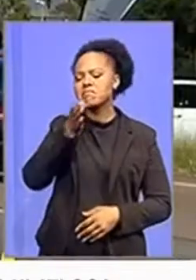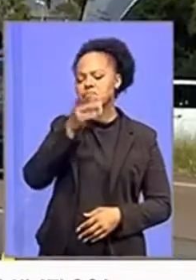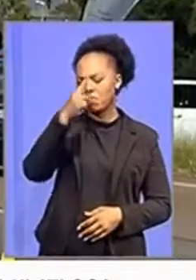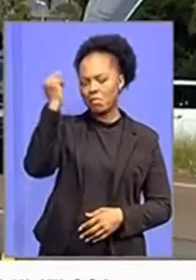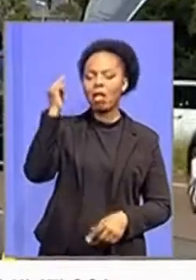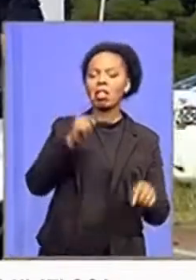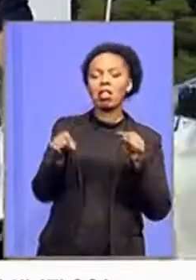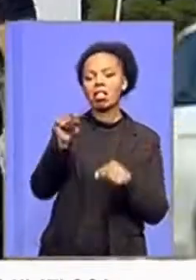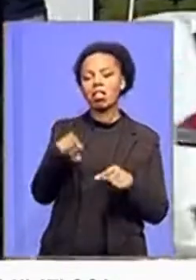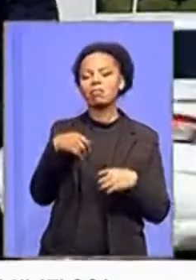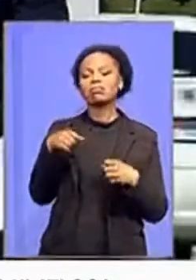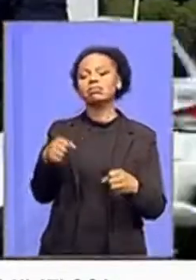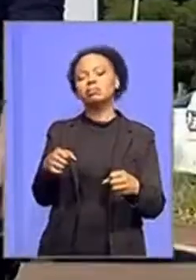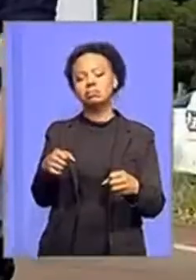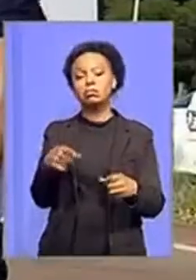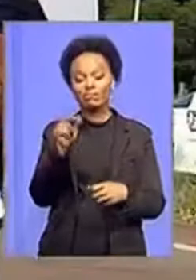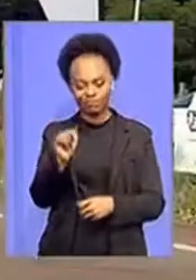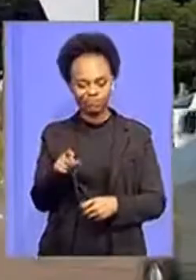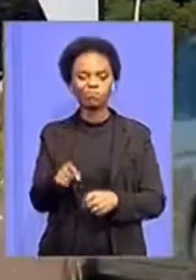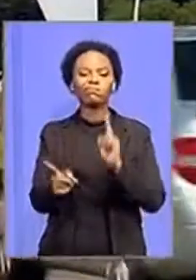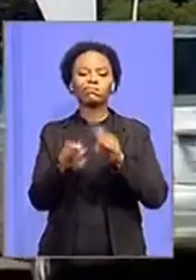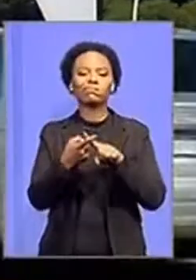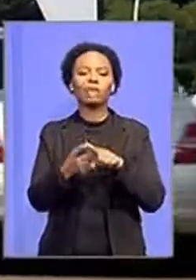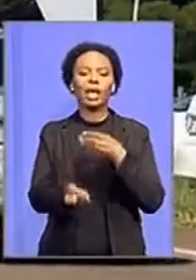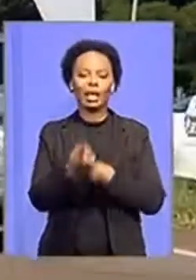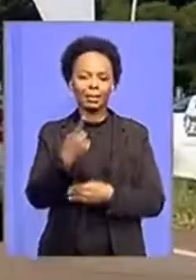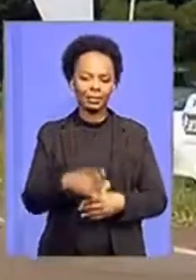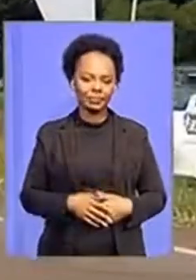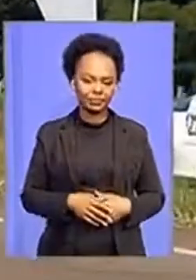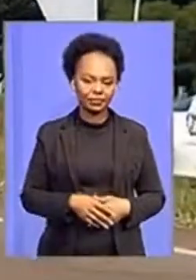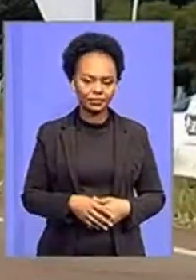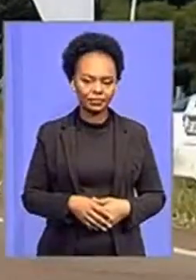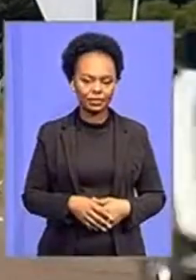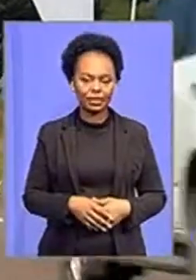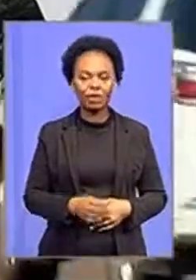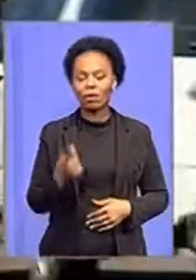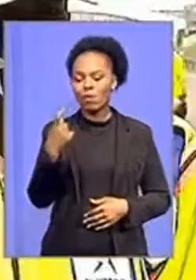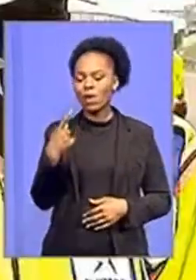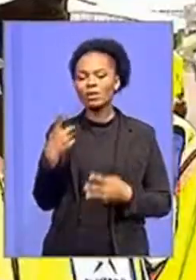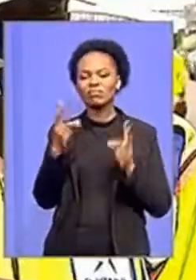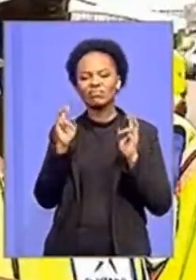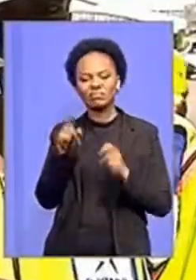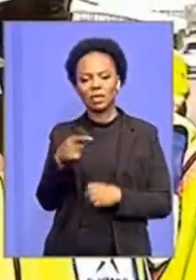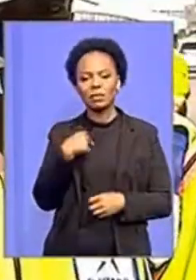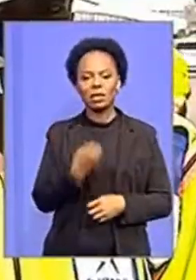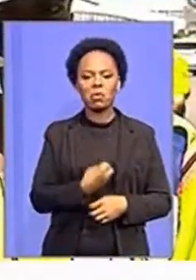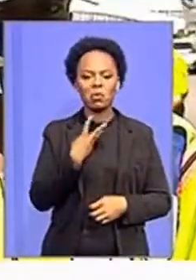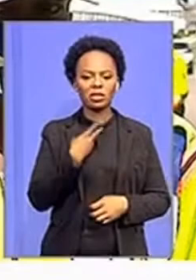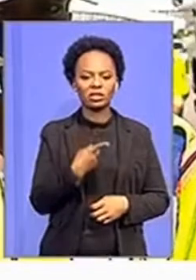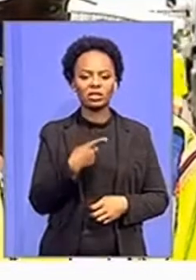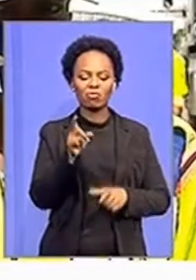sa dutše e le tlhoba boroko. One of the issues really that I wish